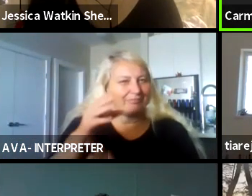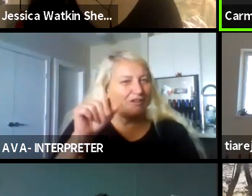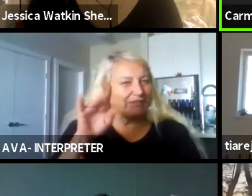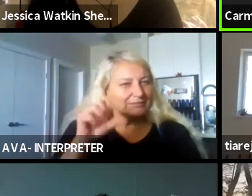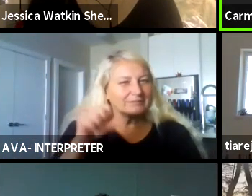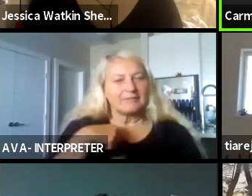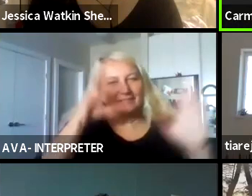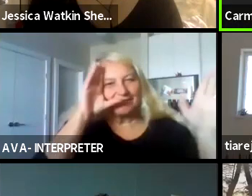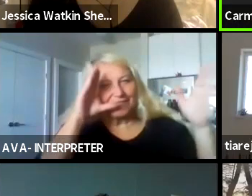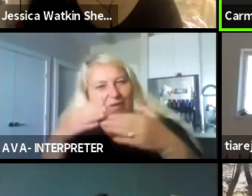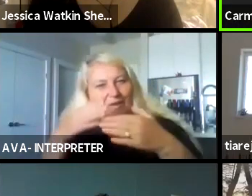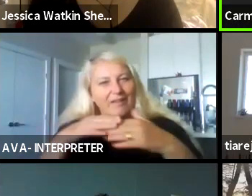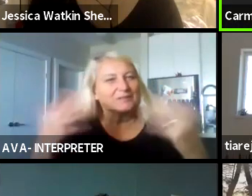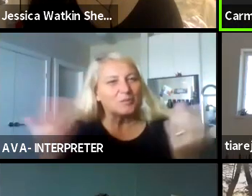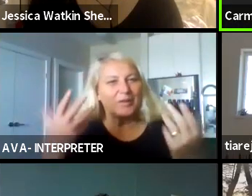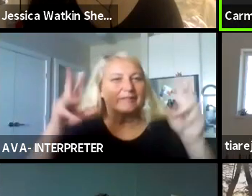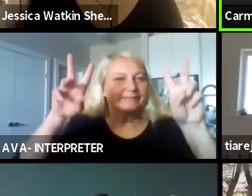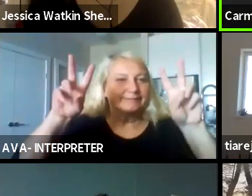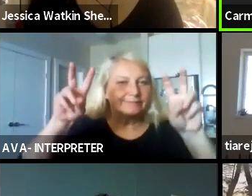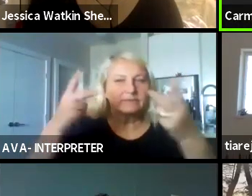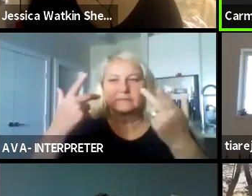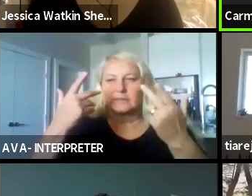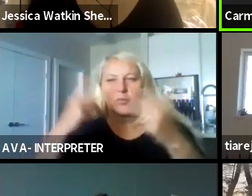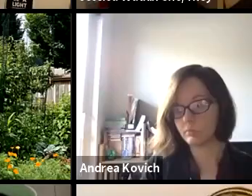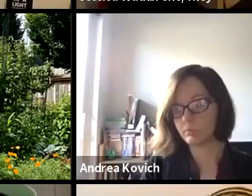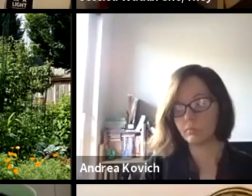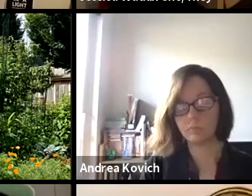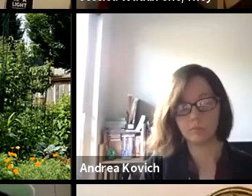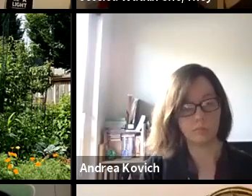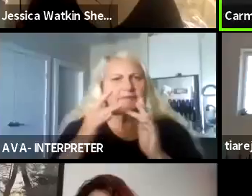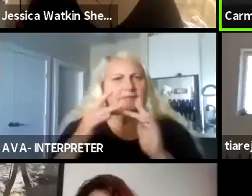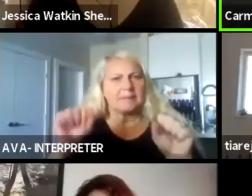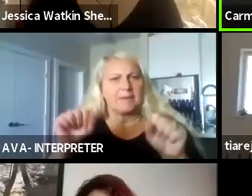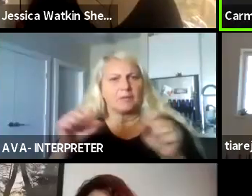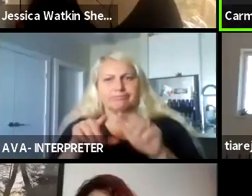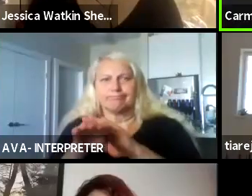accessibility, usually the conditions of my own access.